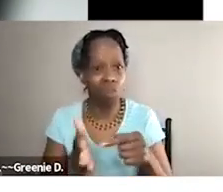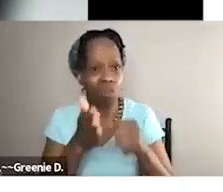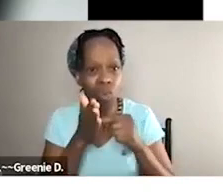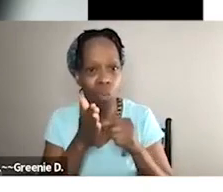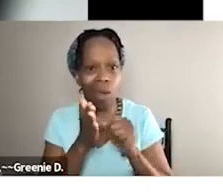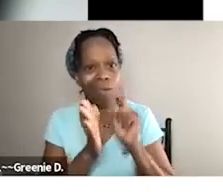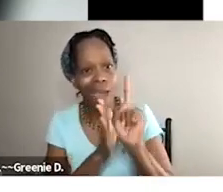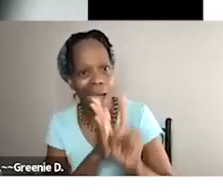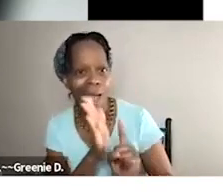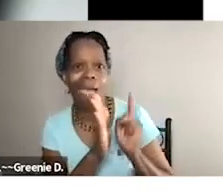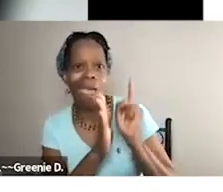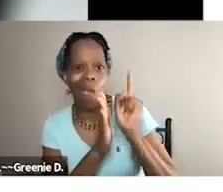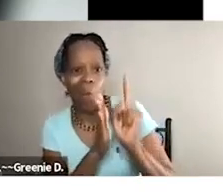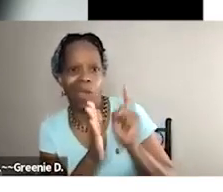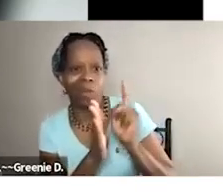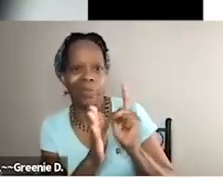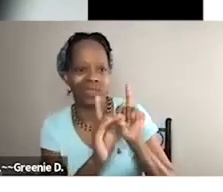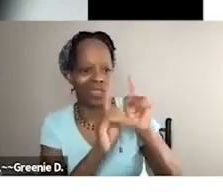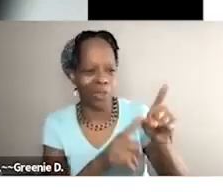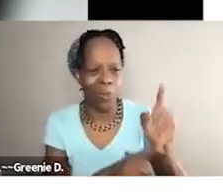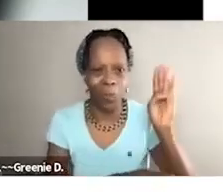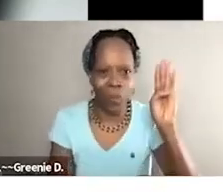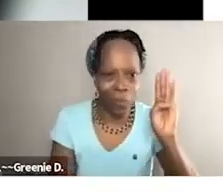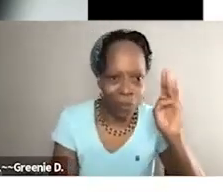Brooklyn to get a rainbow bagel, right? Like,